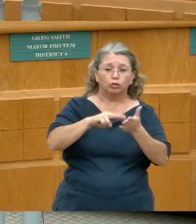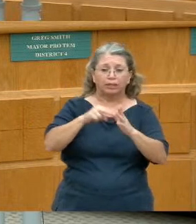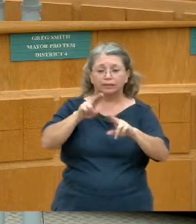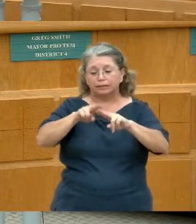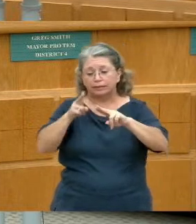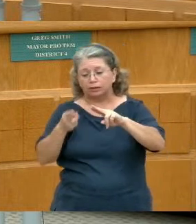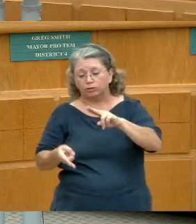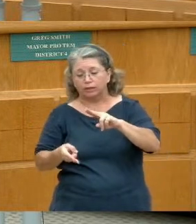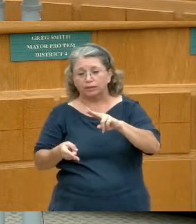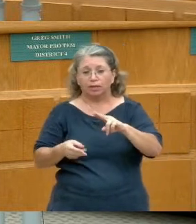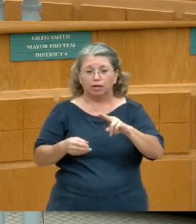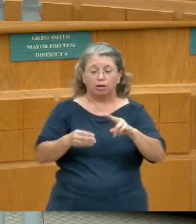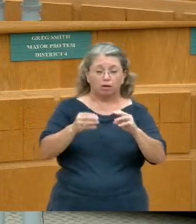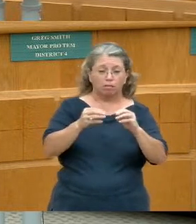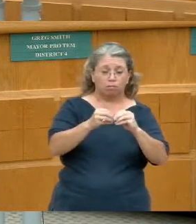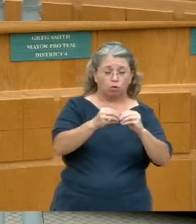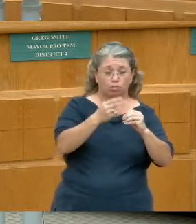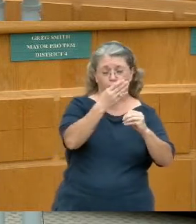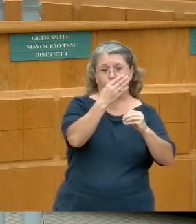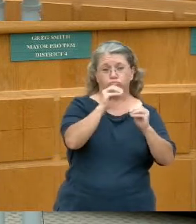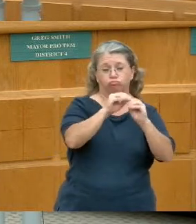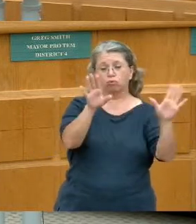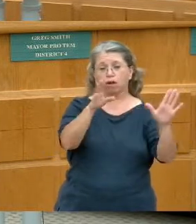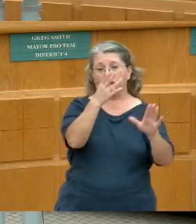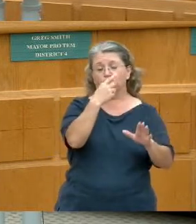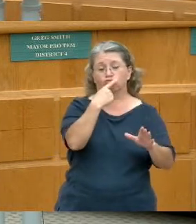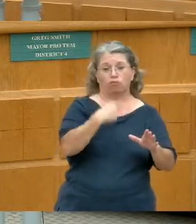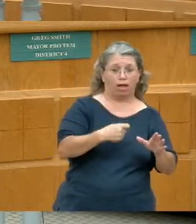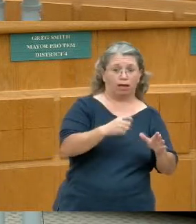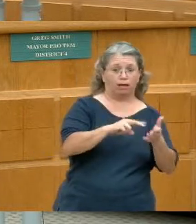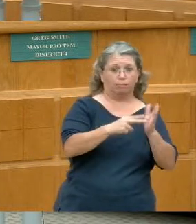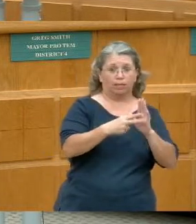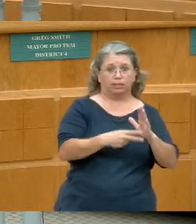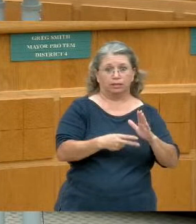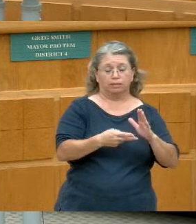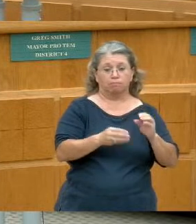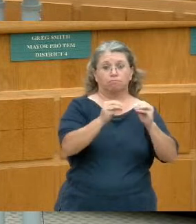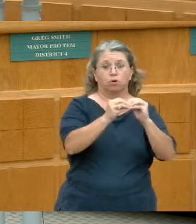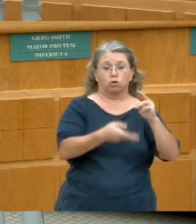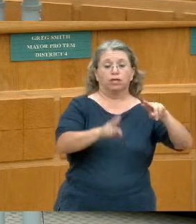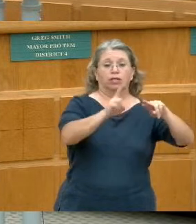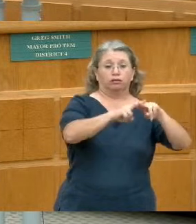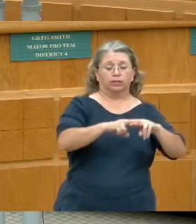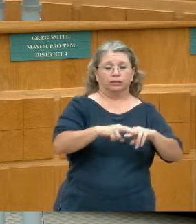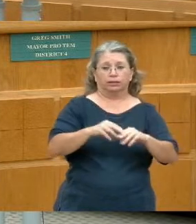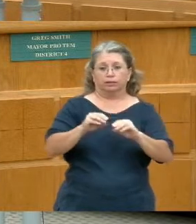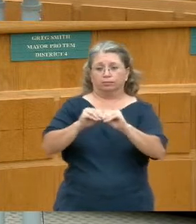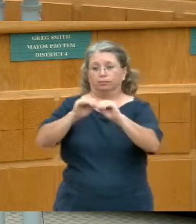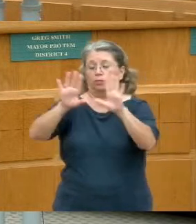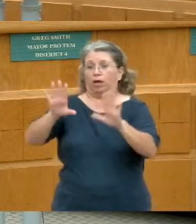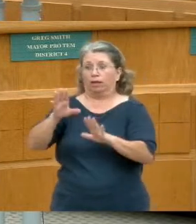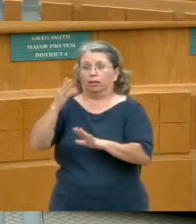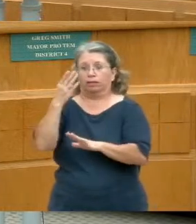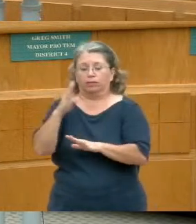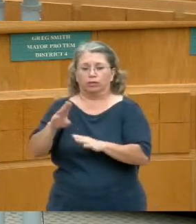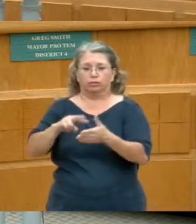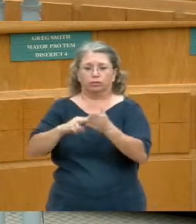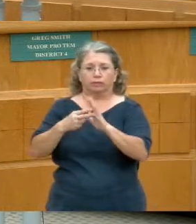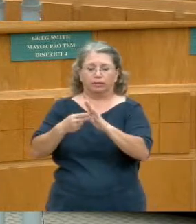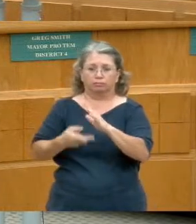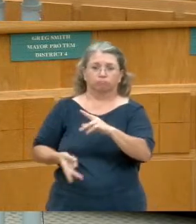it's increasing. The brighter blue, the more it's decreasing. And white means you're right at 1. You're not increasing or